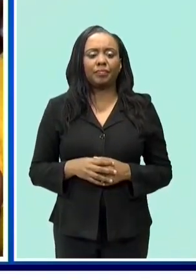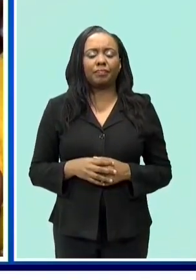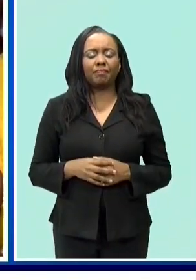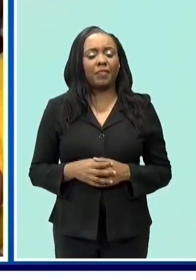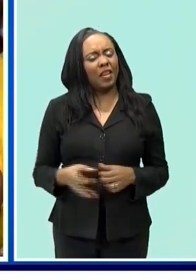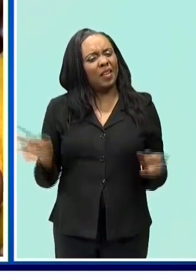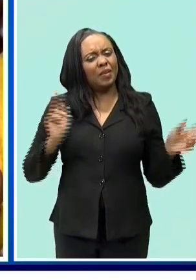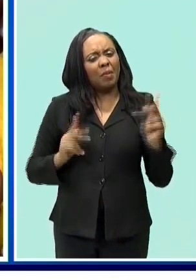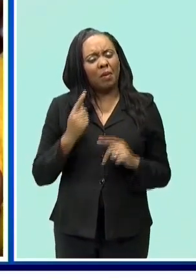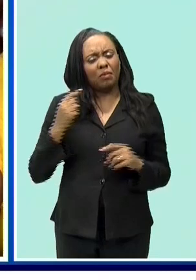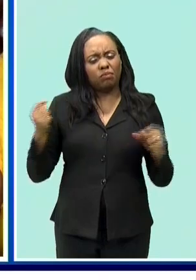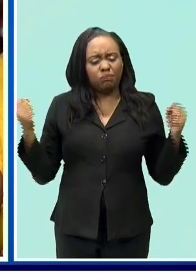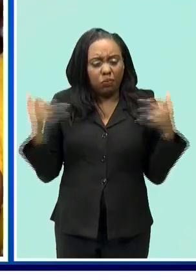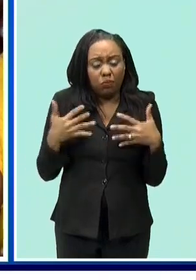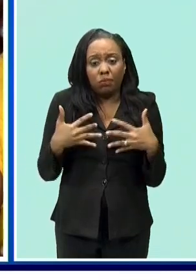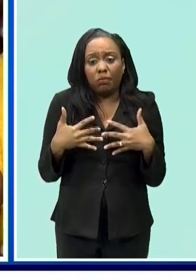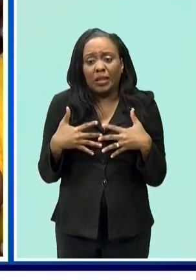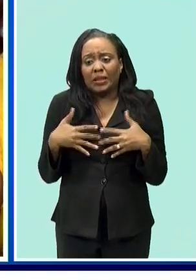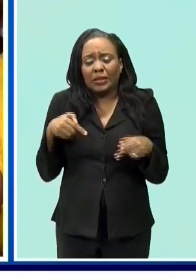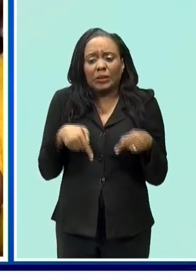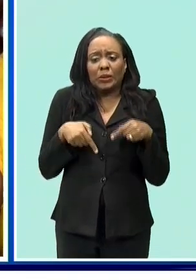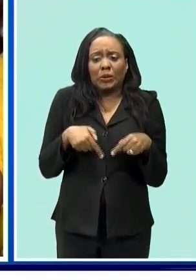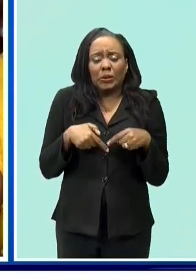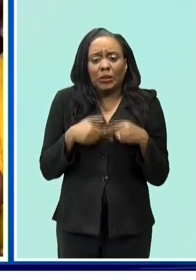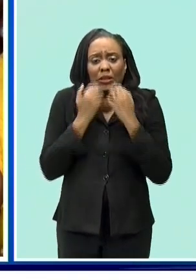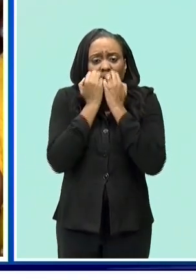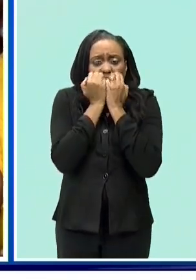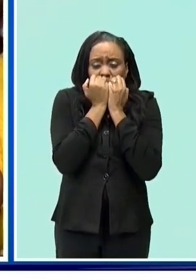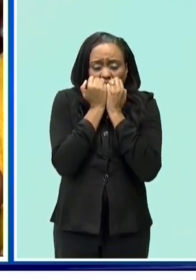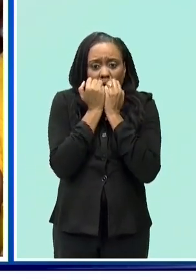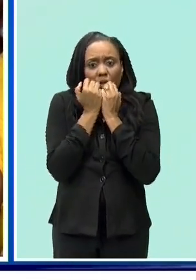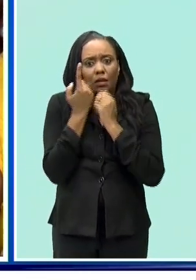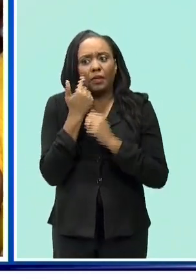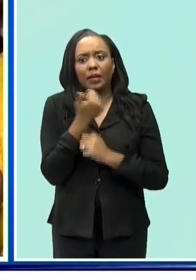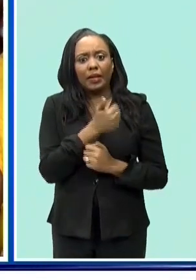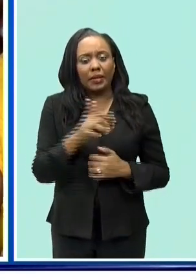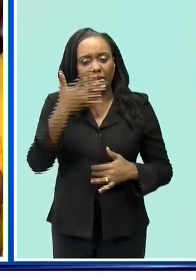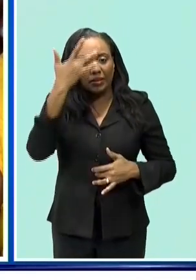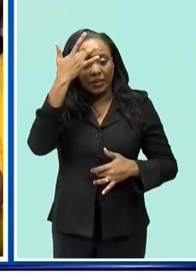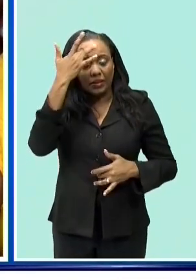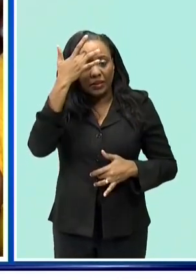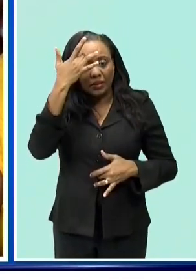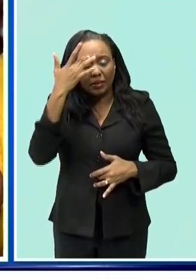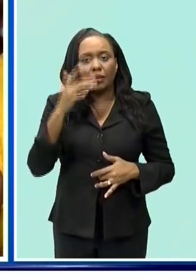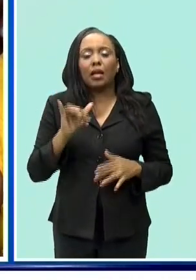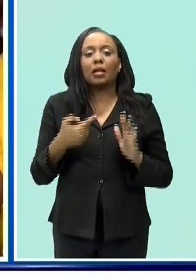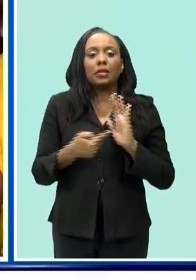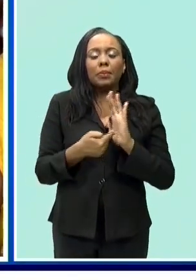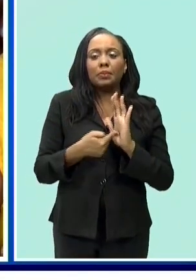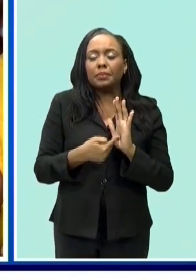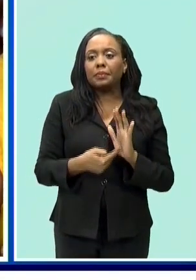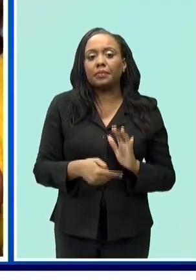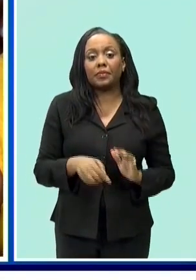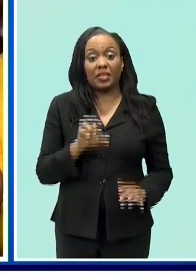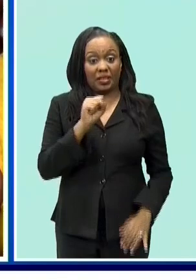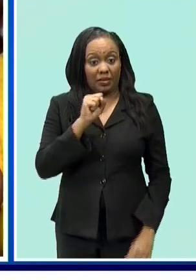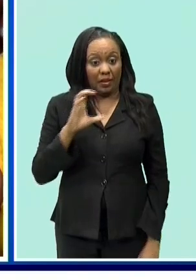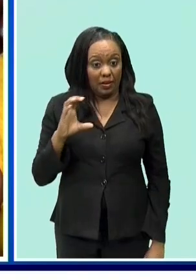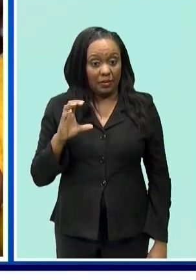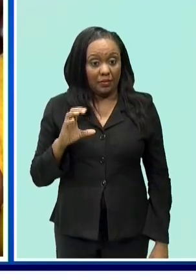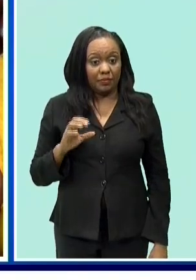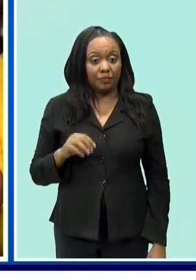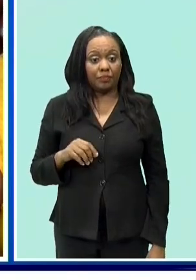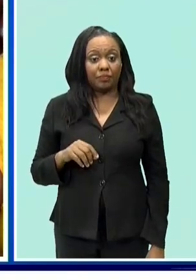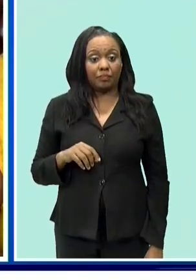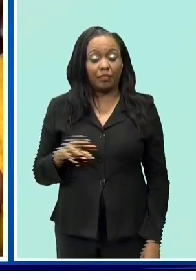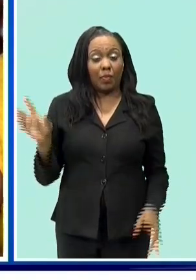and frustration that can accompany any chronic illness, like, for example, sickle cell,